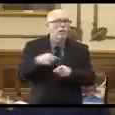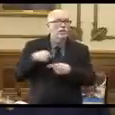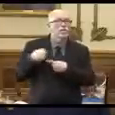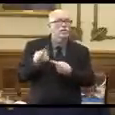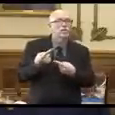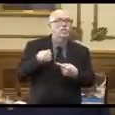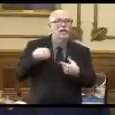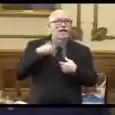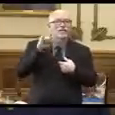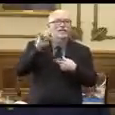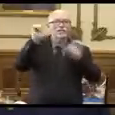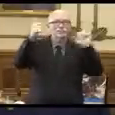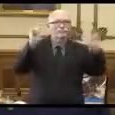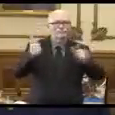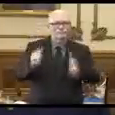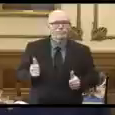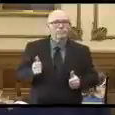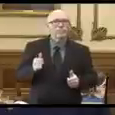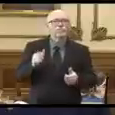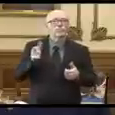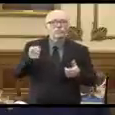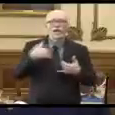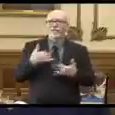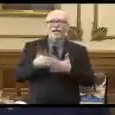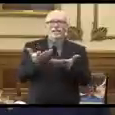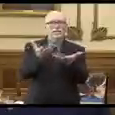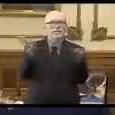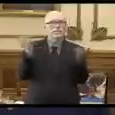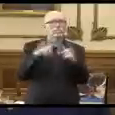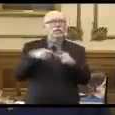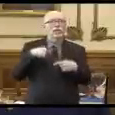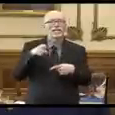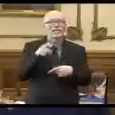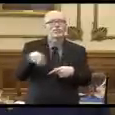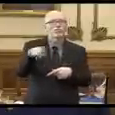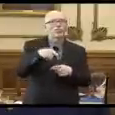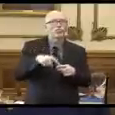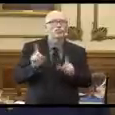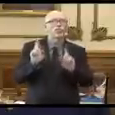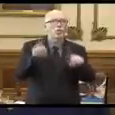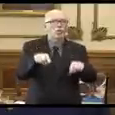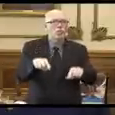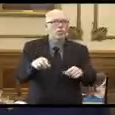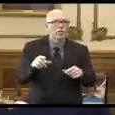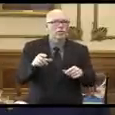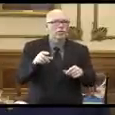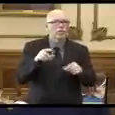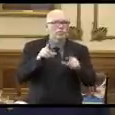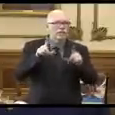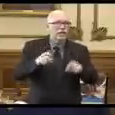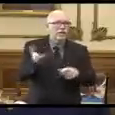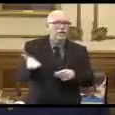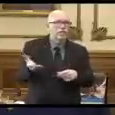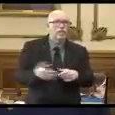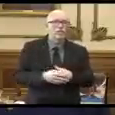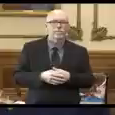having sites available, people having access, but we're still going to need folks to go in to get